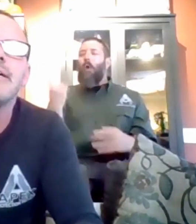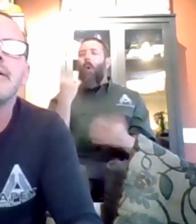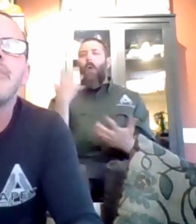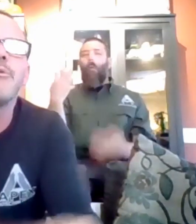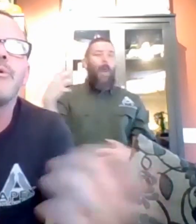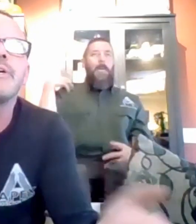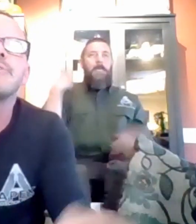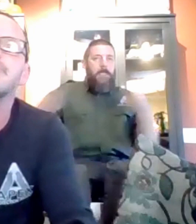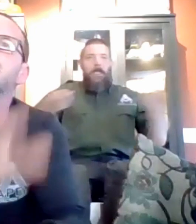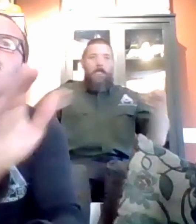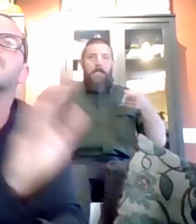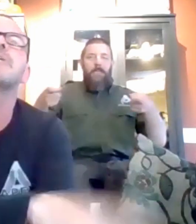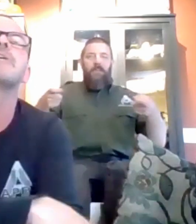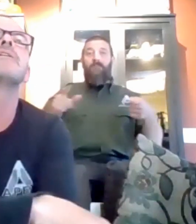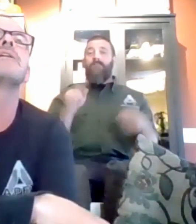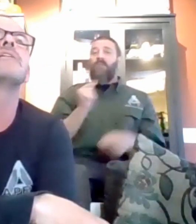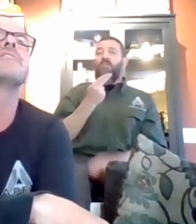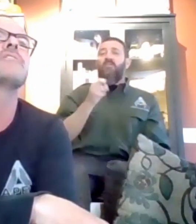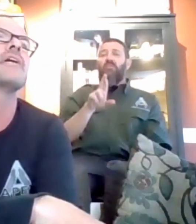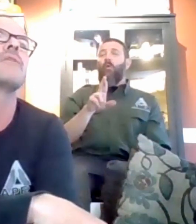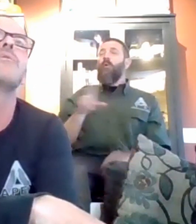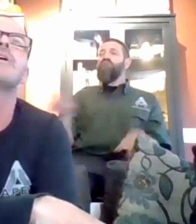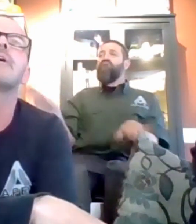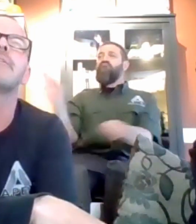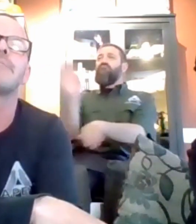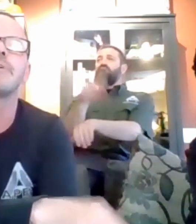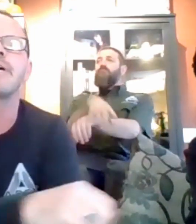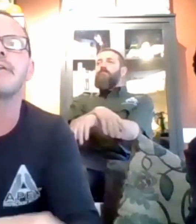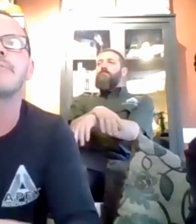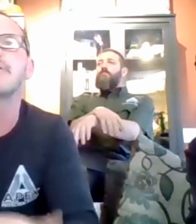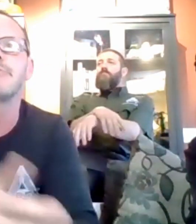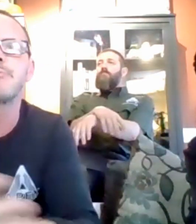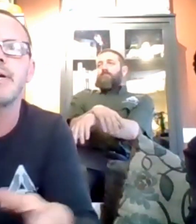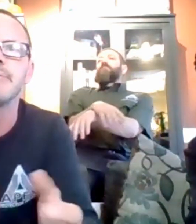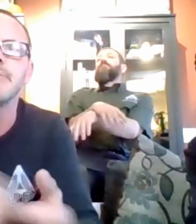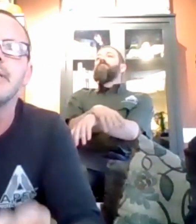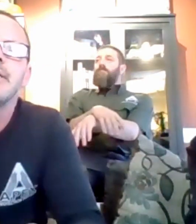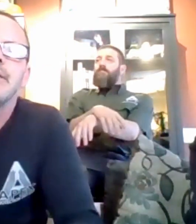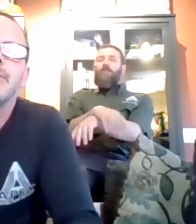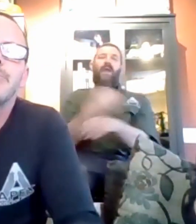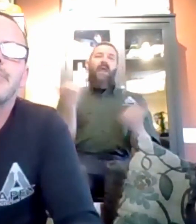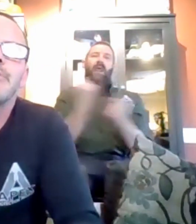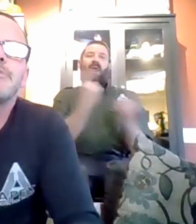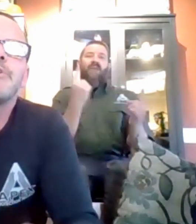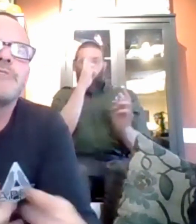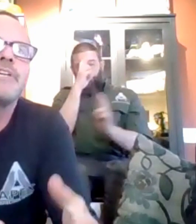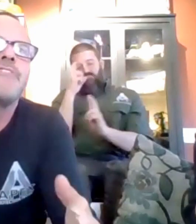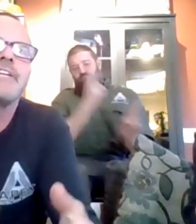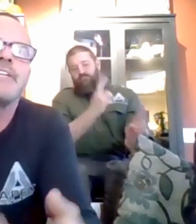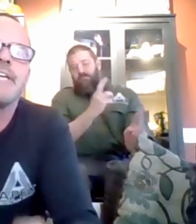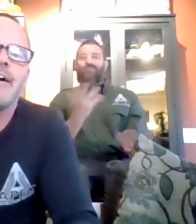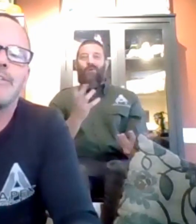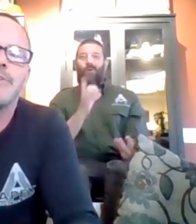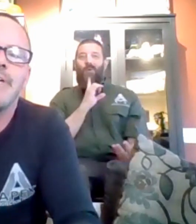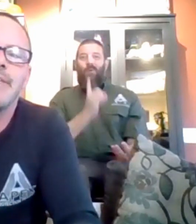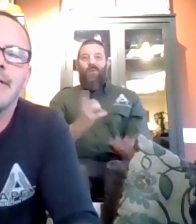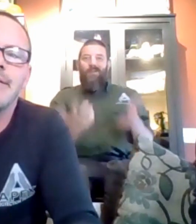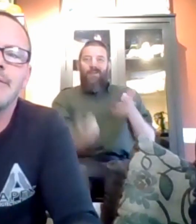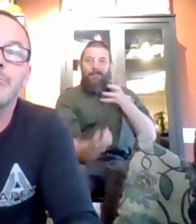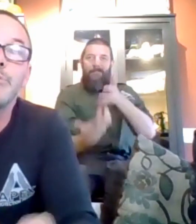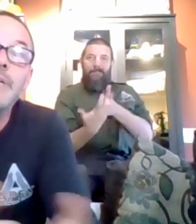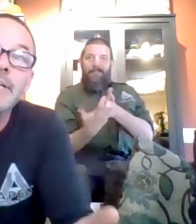up to trouble, he wants to be the boss of somebody. Thor is just super regal, and he's just like, whatever, and everybody respects him.